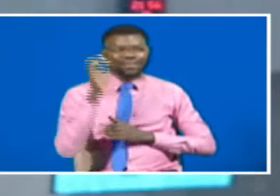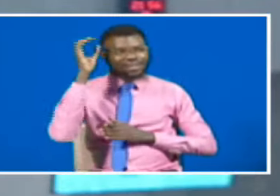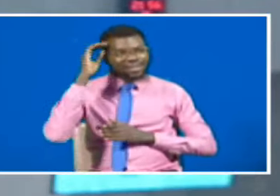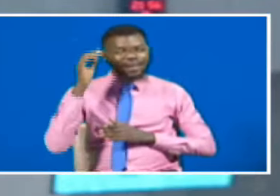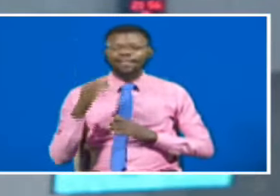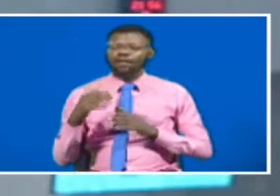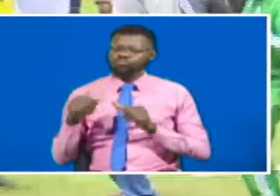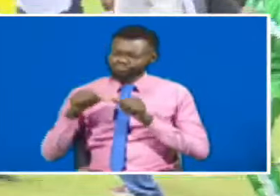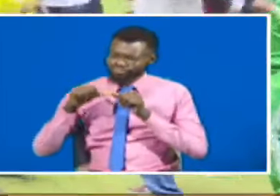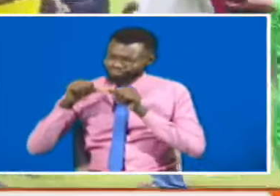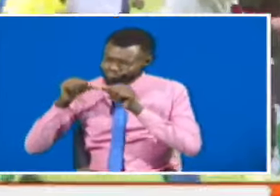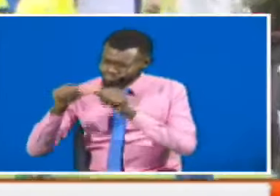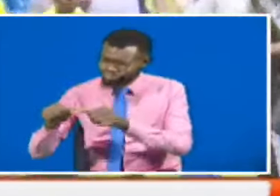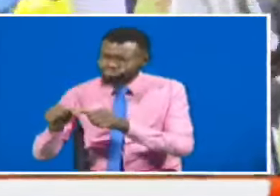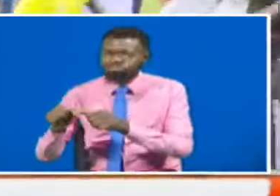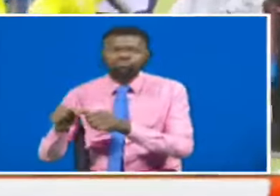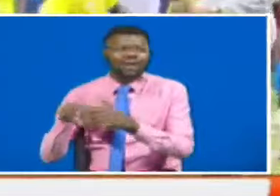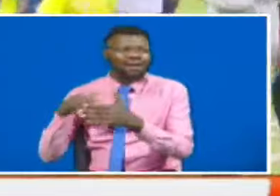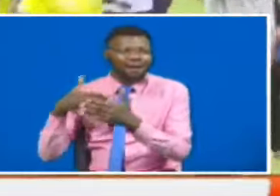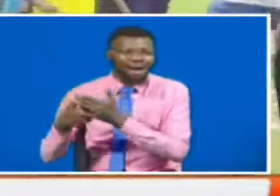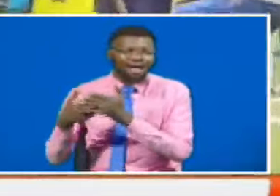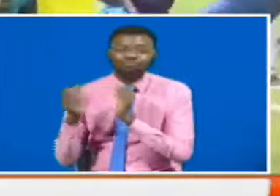2024.